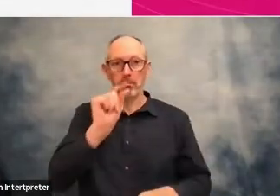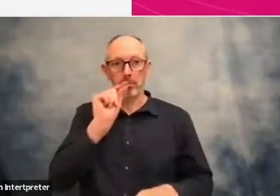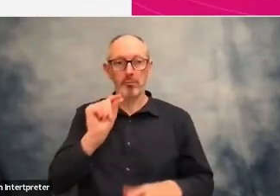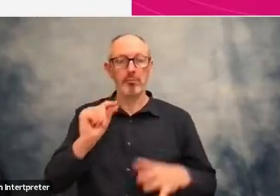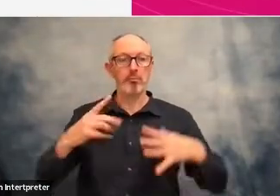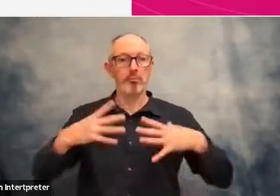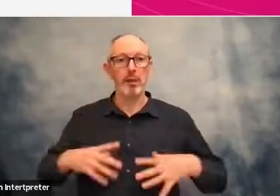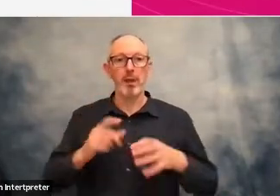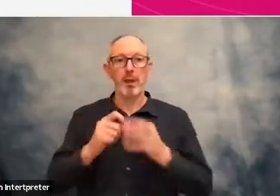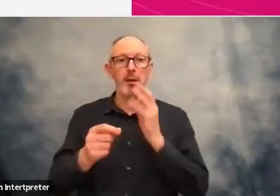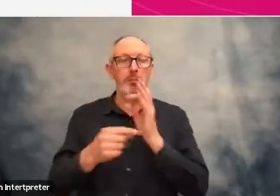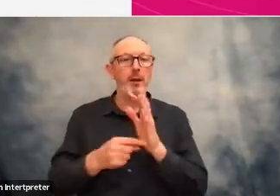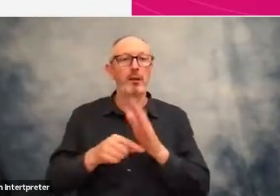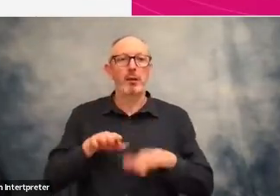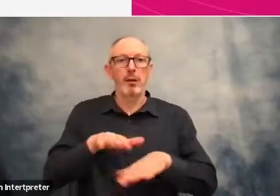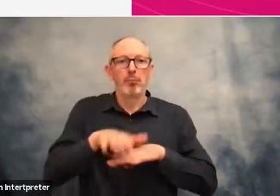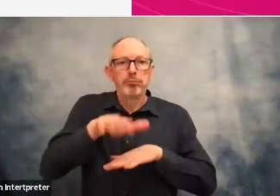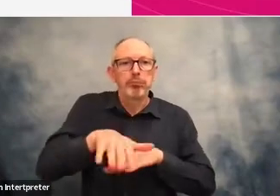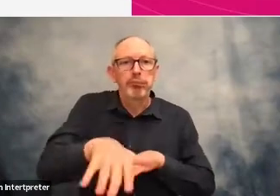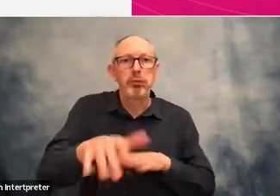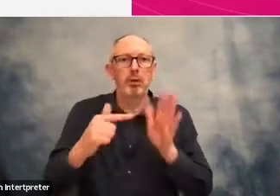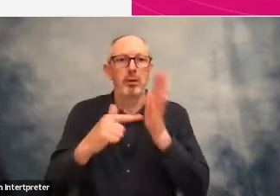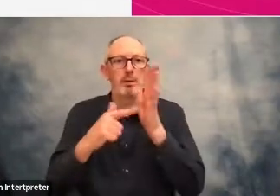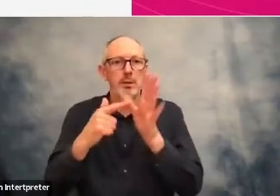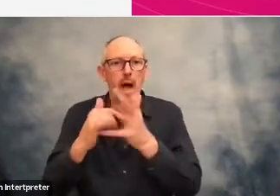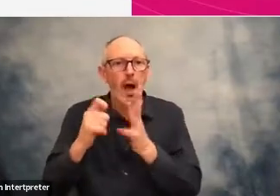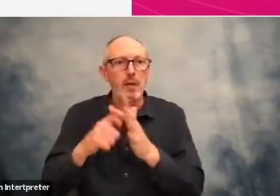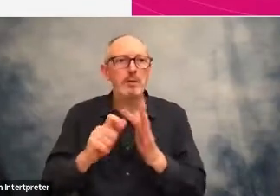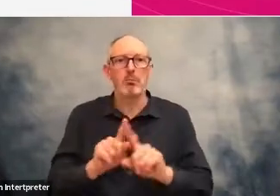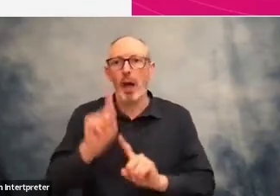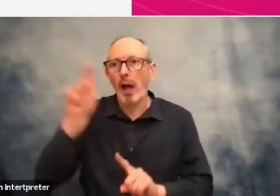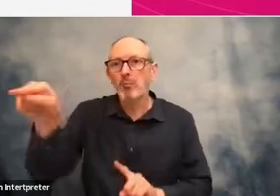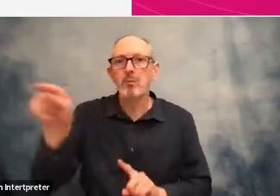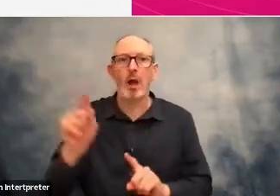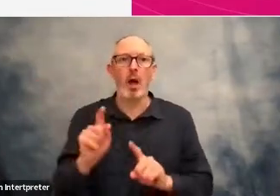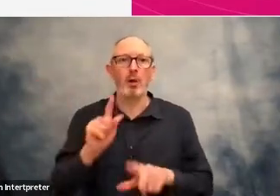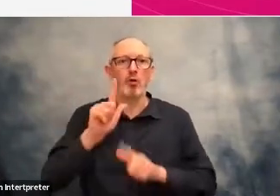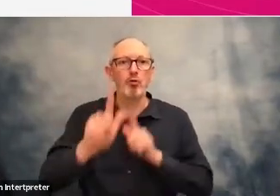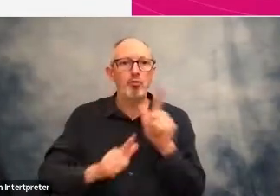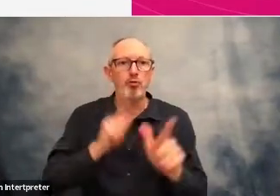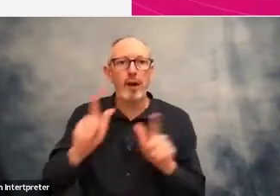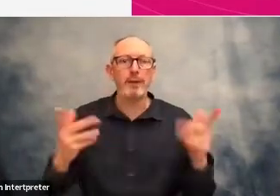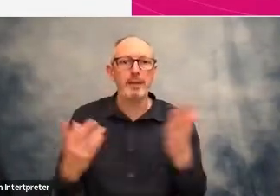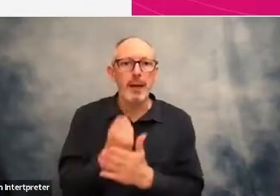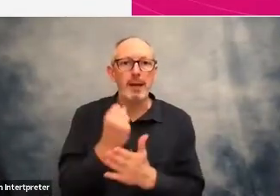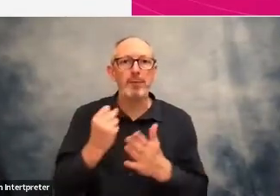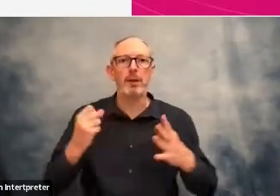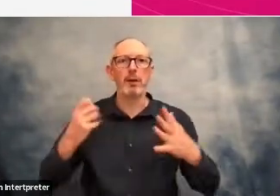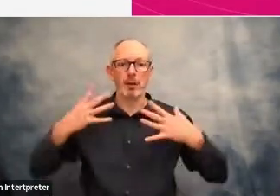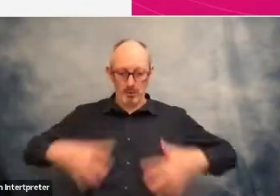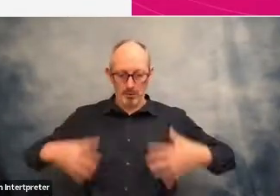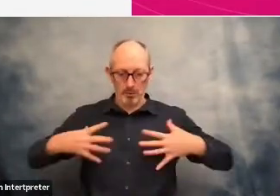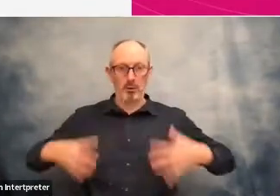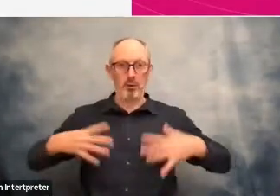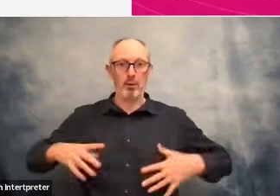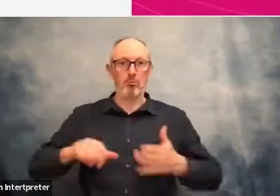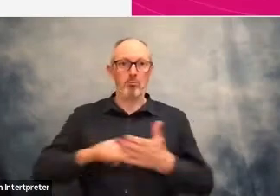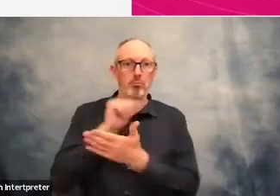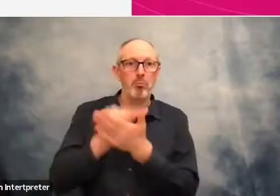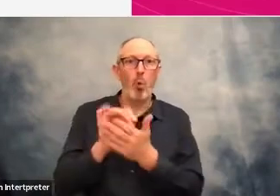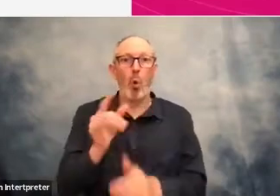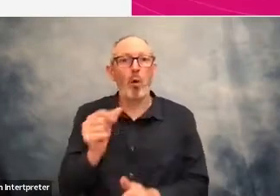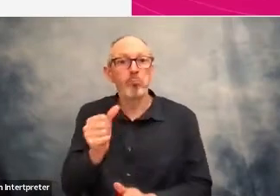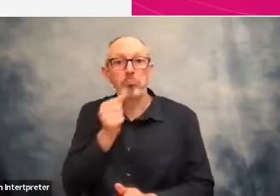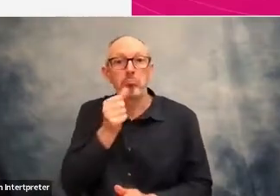terrains, tasks, and moments, like getting outdoors, traveling safely, getting dressed, or even having a beer. Each one is a place